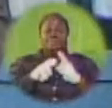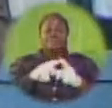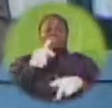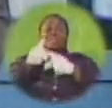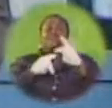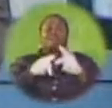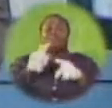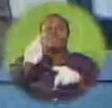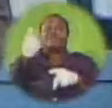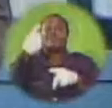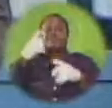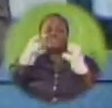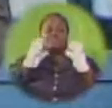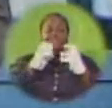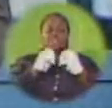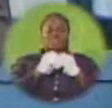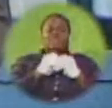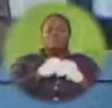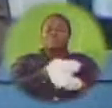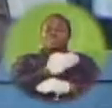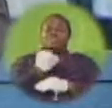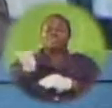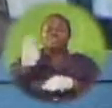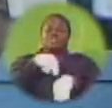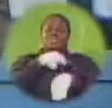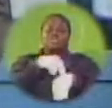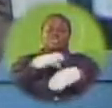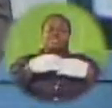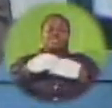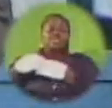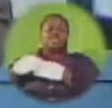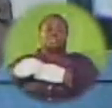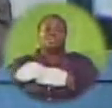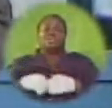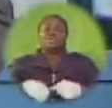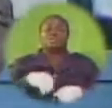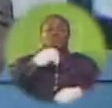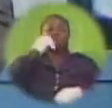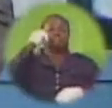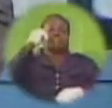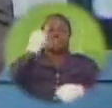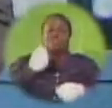her first meeting with these nations' leaders on their home soil.